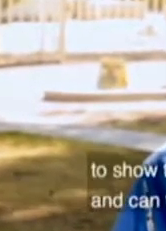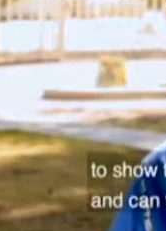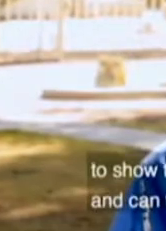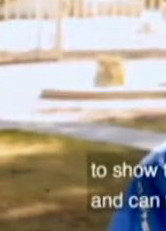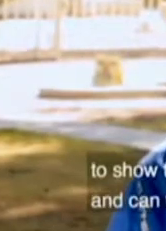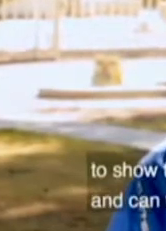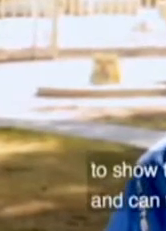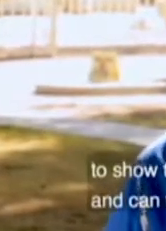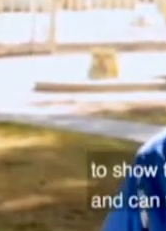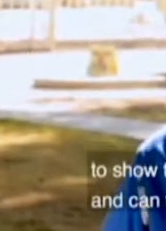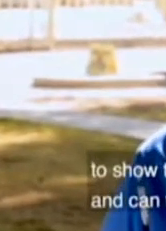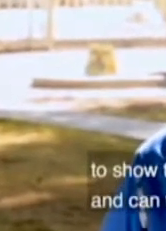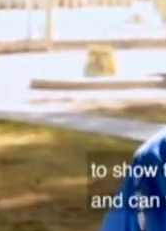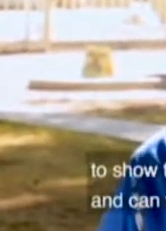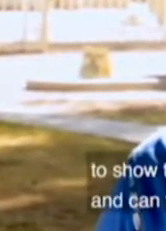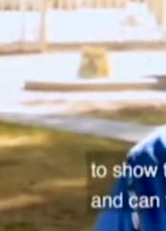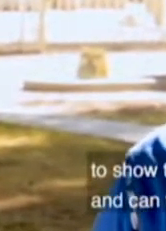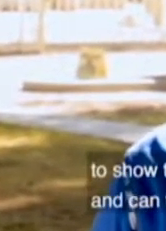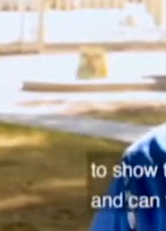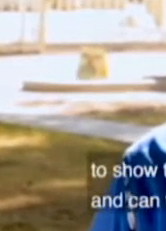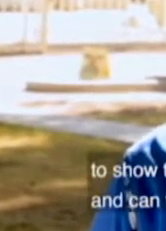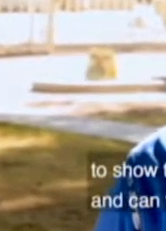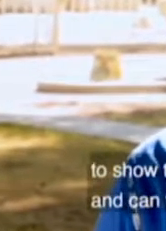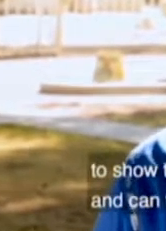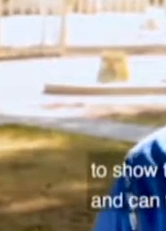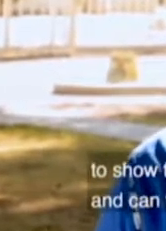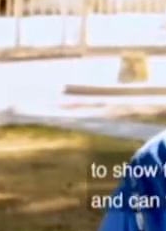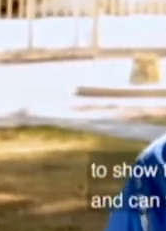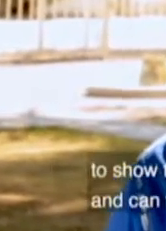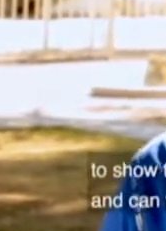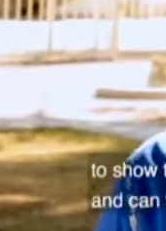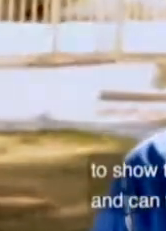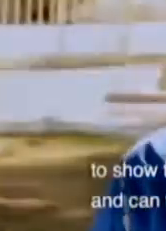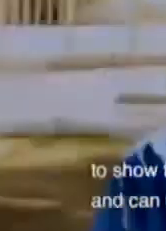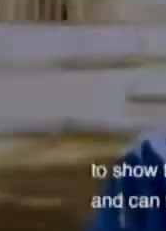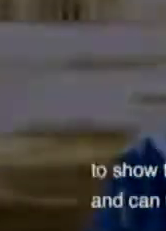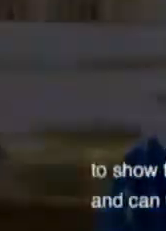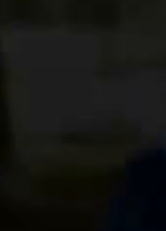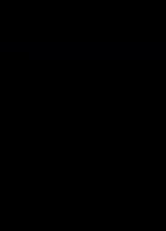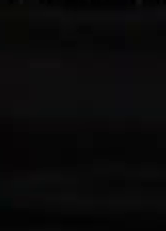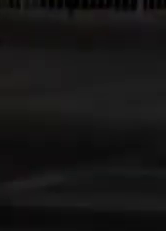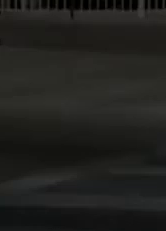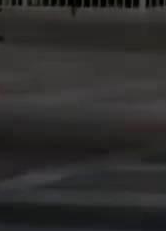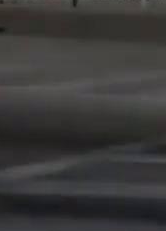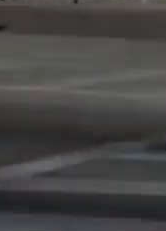to show that our students are 100% independent and can travel safely in our community.